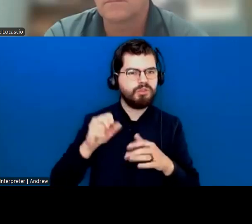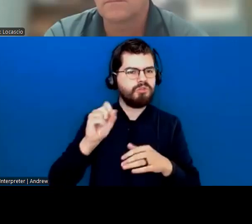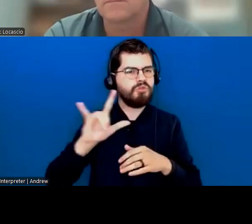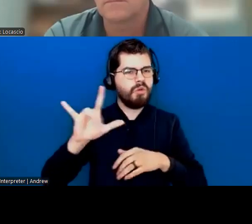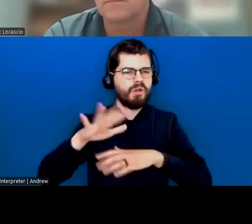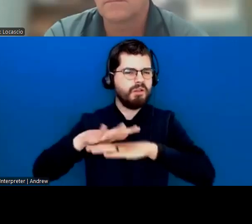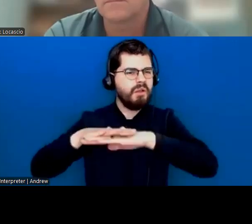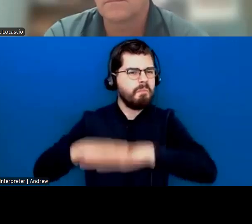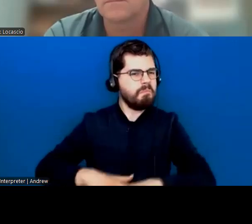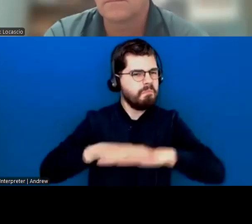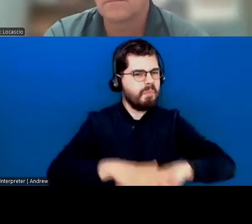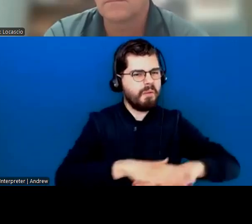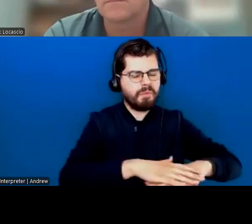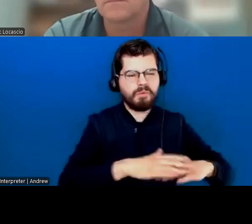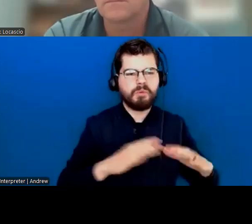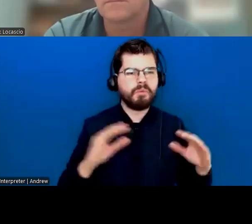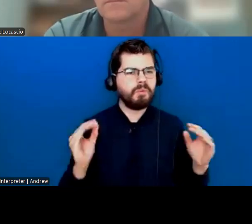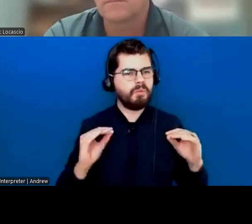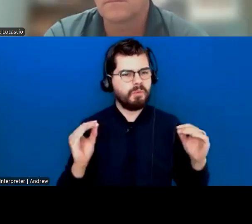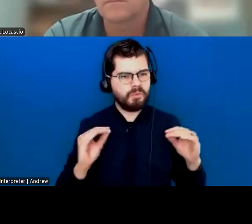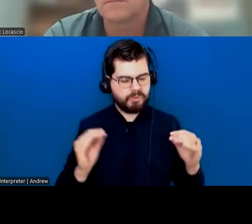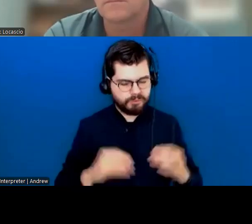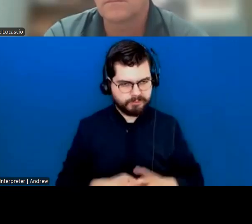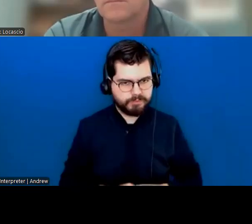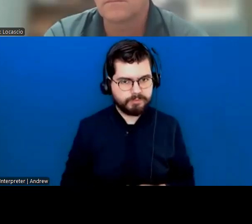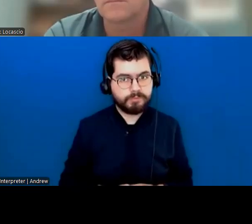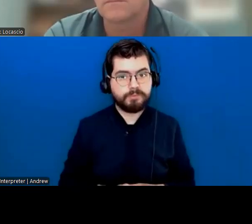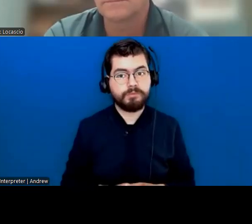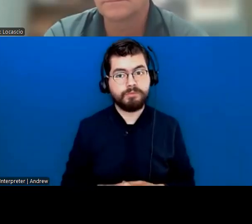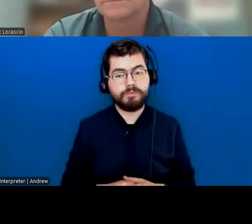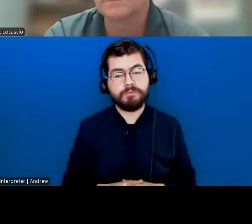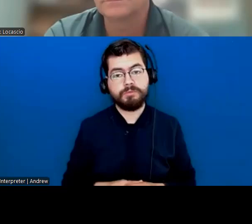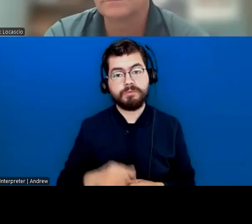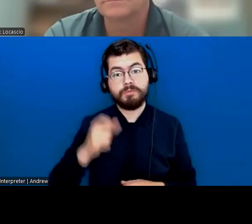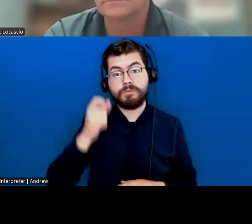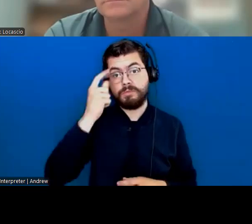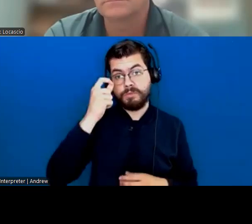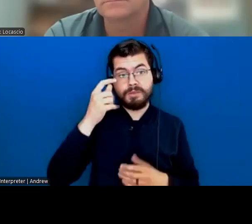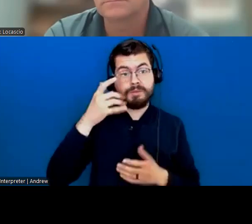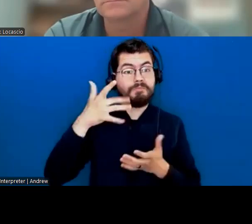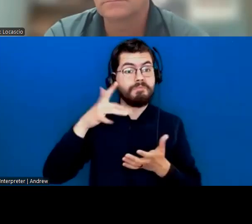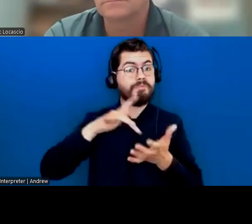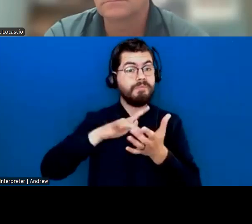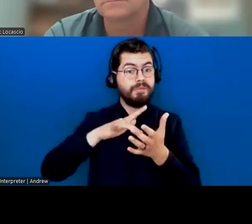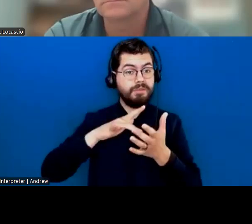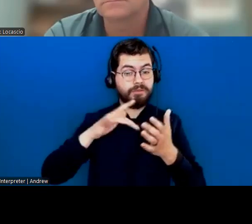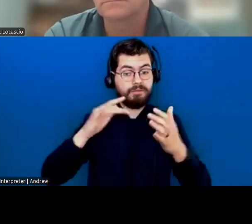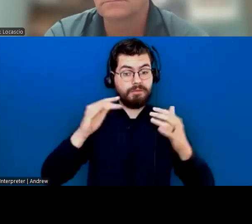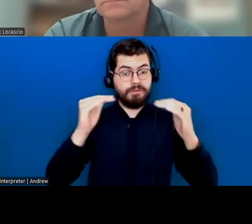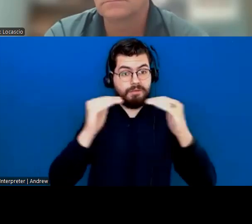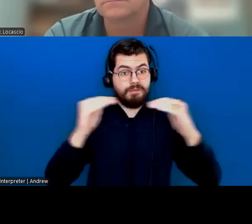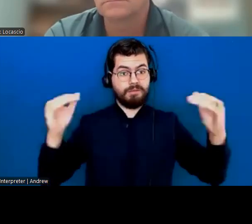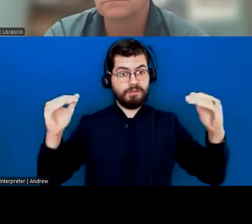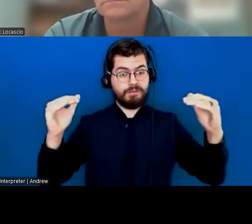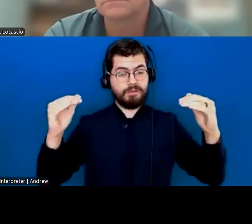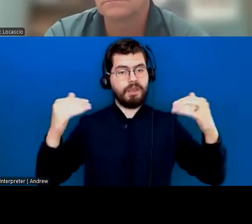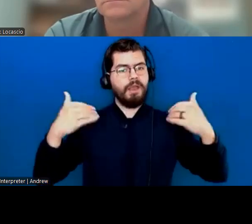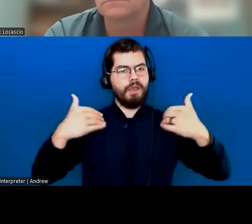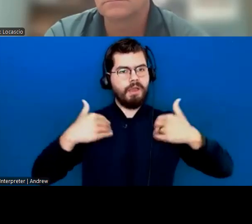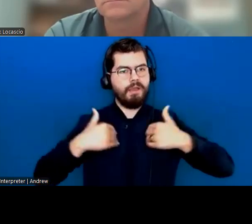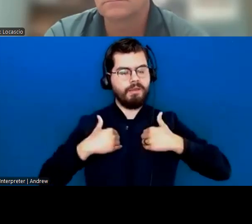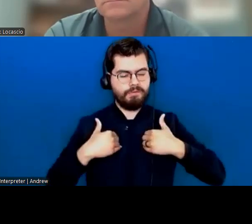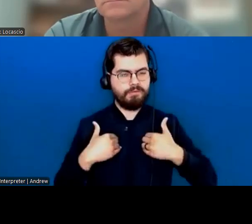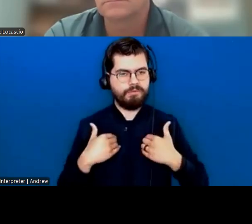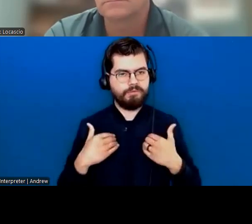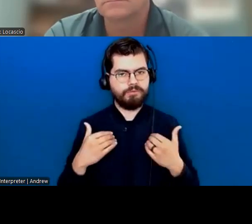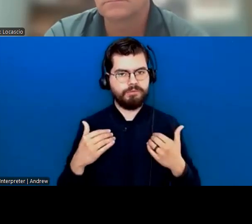of the equipment because we have a lot of times we have a mid-story made up of shade tolerant species, and the